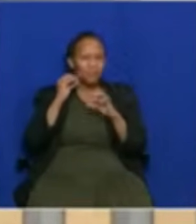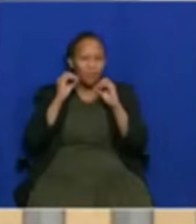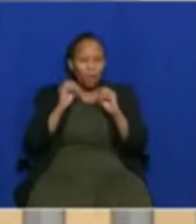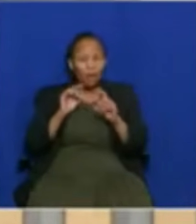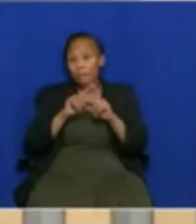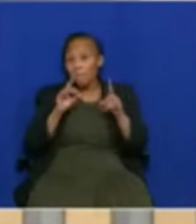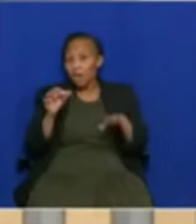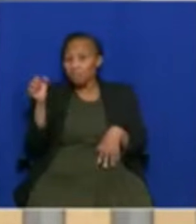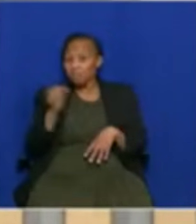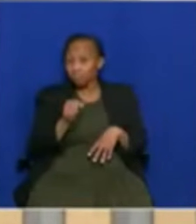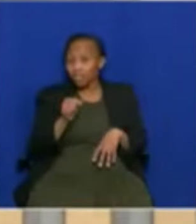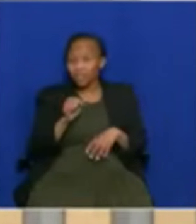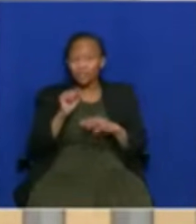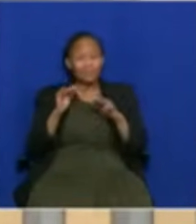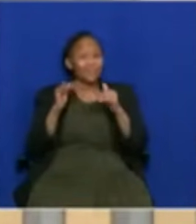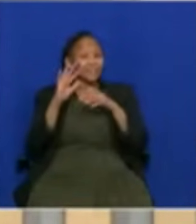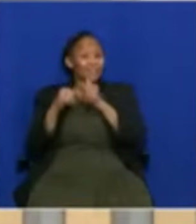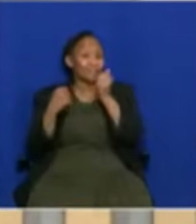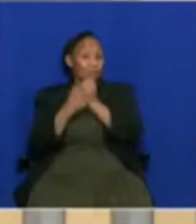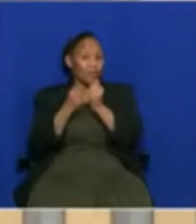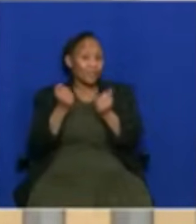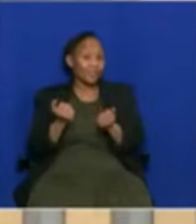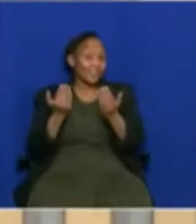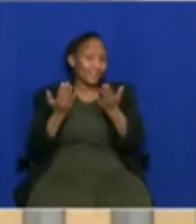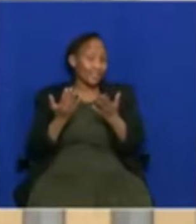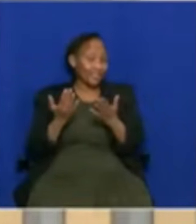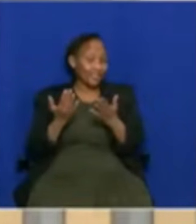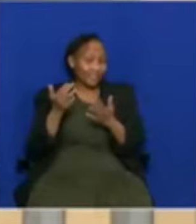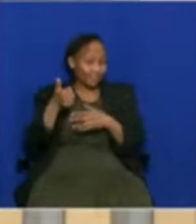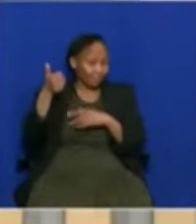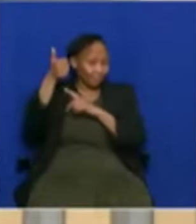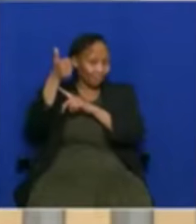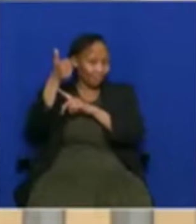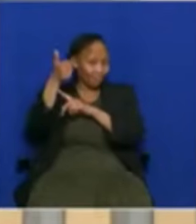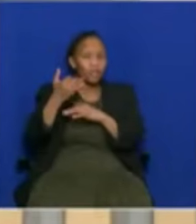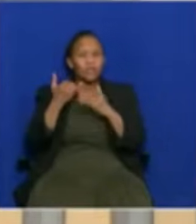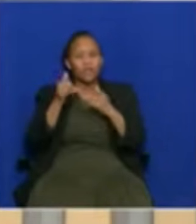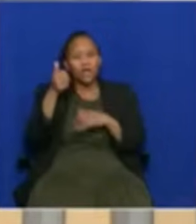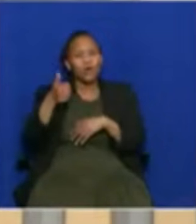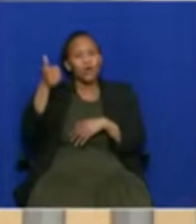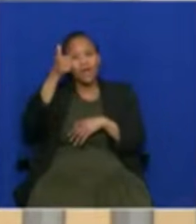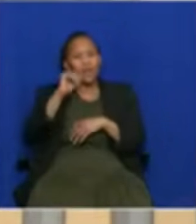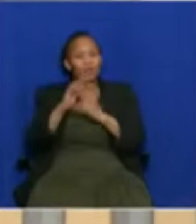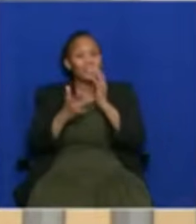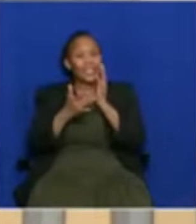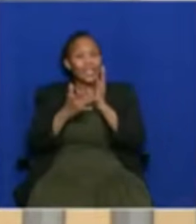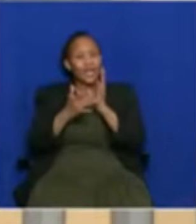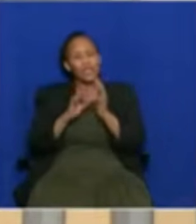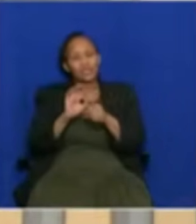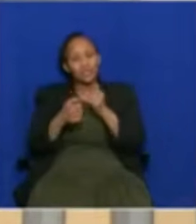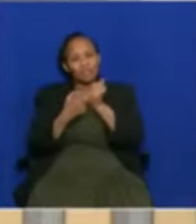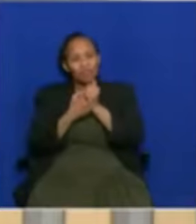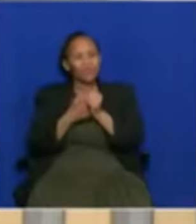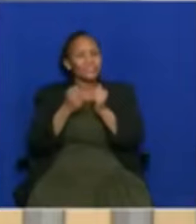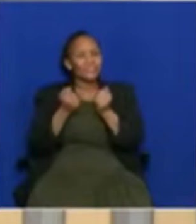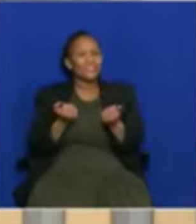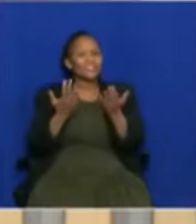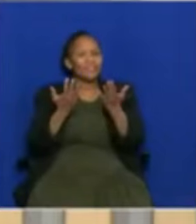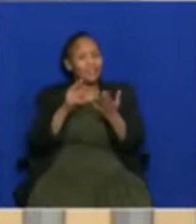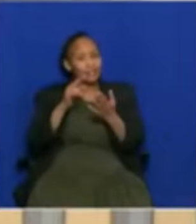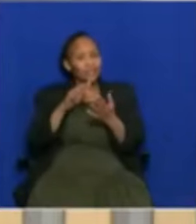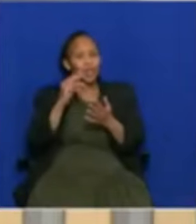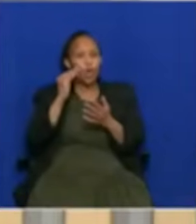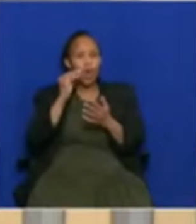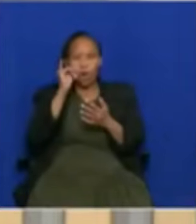starting point. Number 1, the head of technical support services. That's the post within crime intelligence. So that's my first